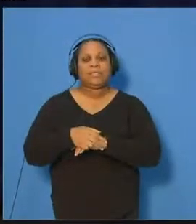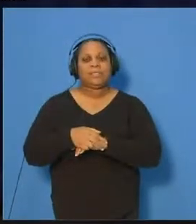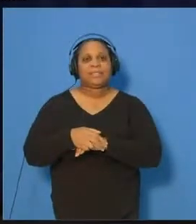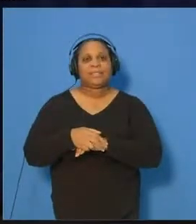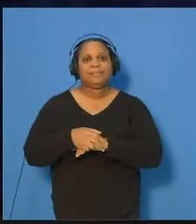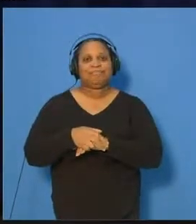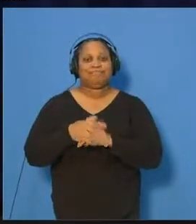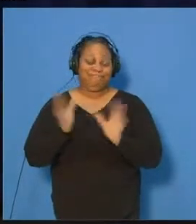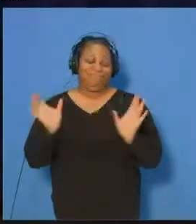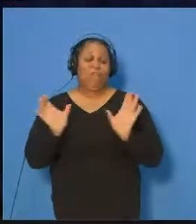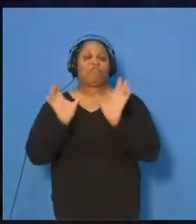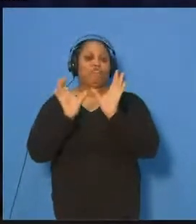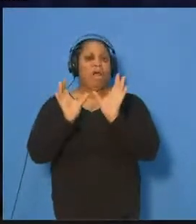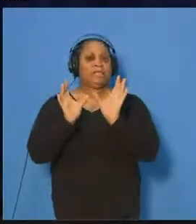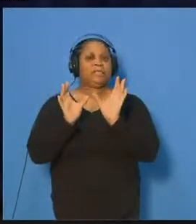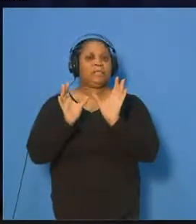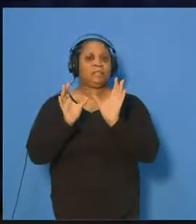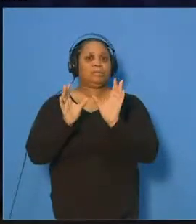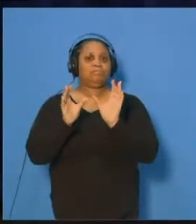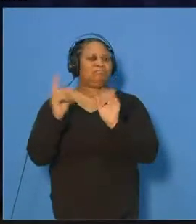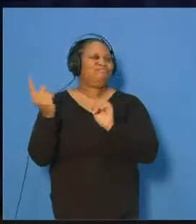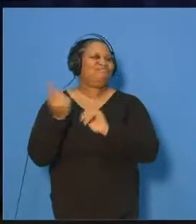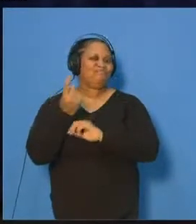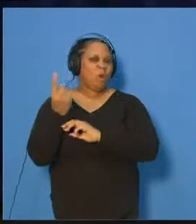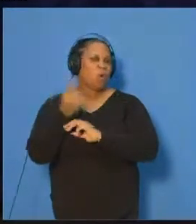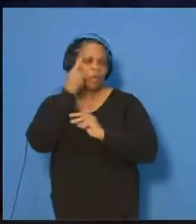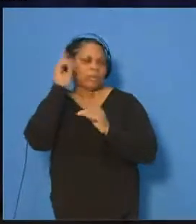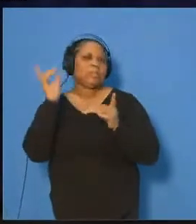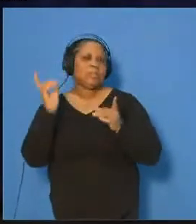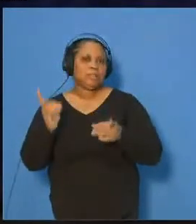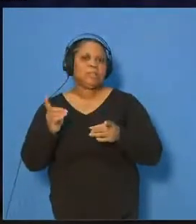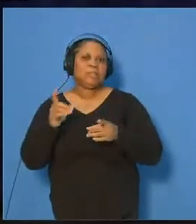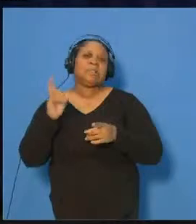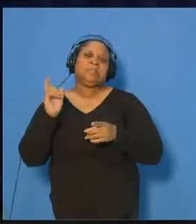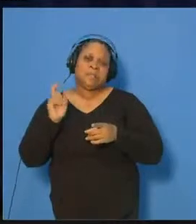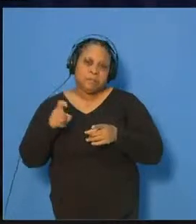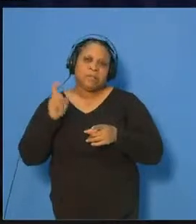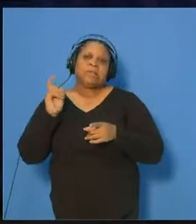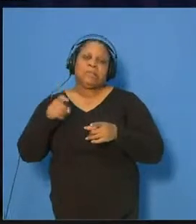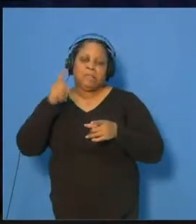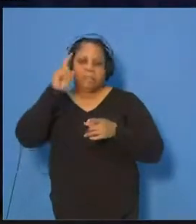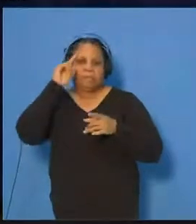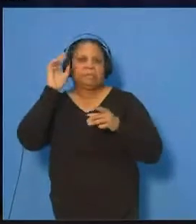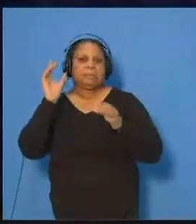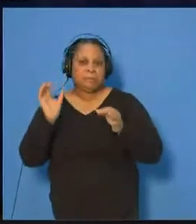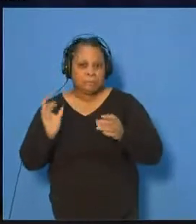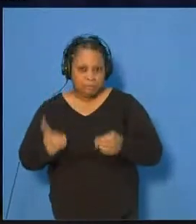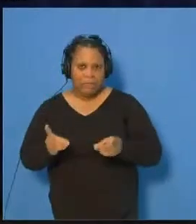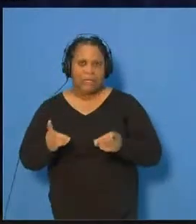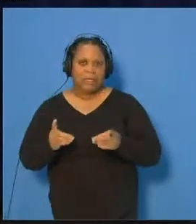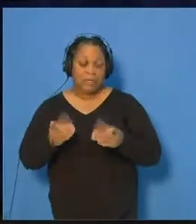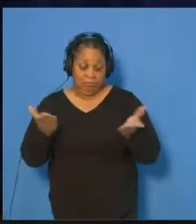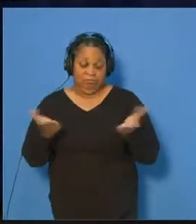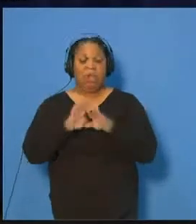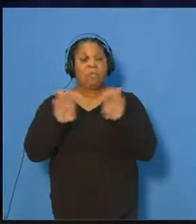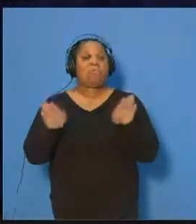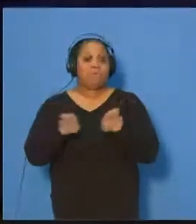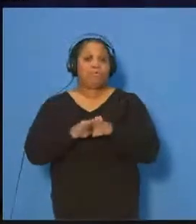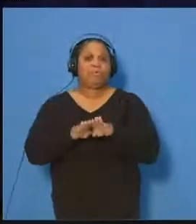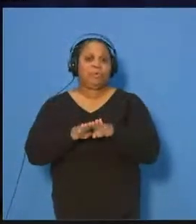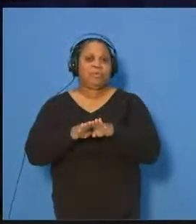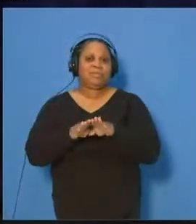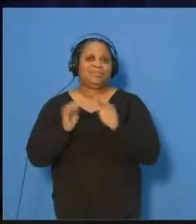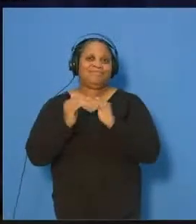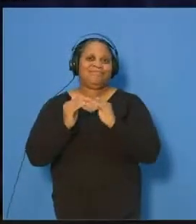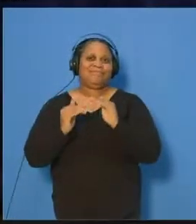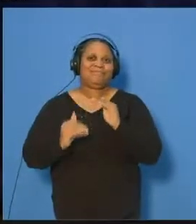In a crisis, there are always decisions that have to be made. And in Bermuda, we are in the less